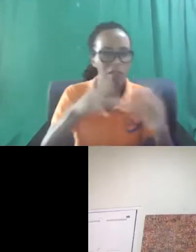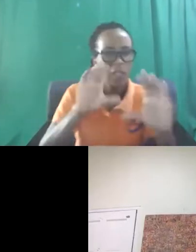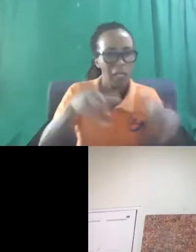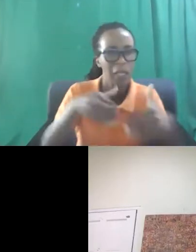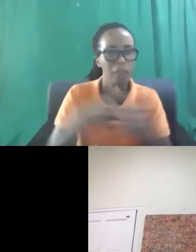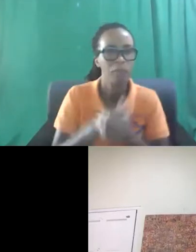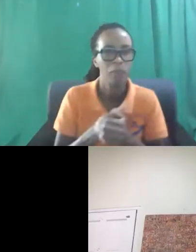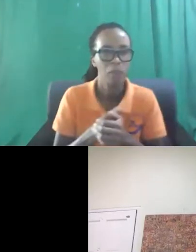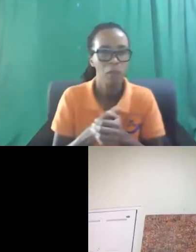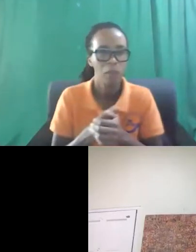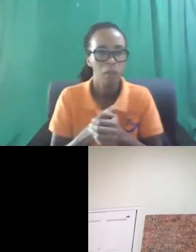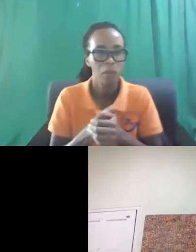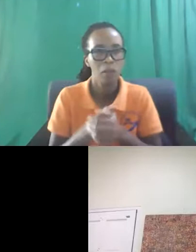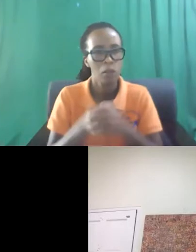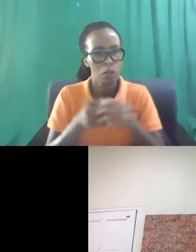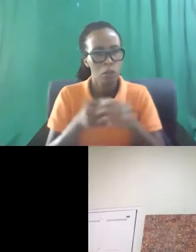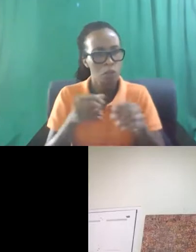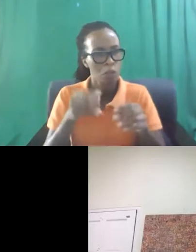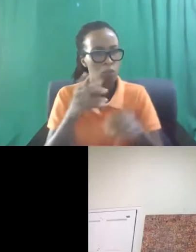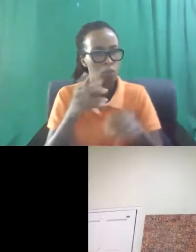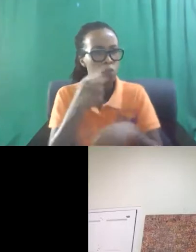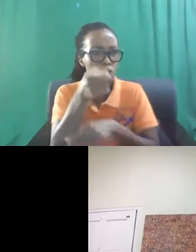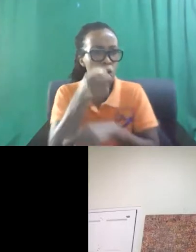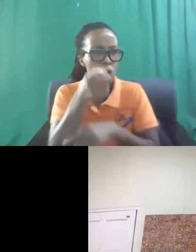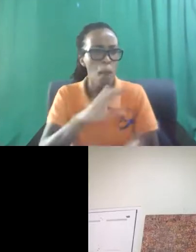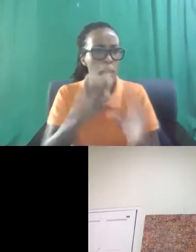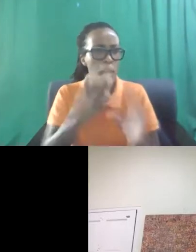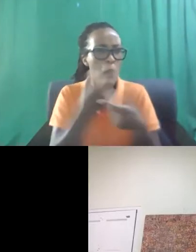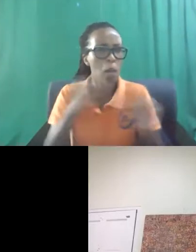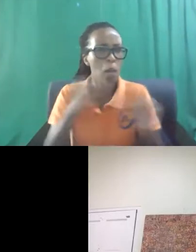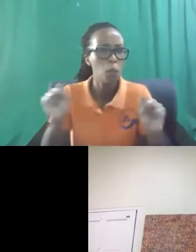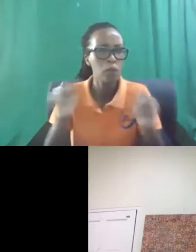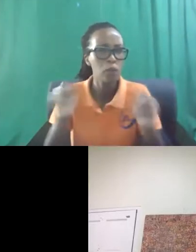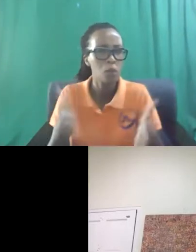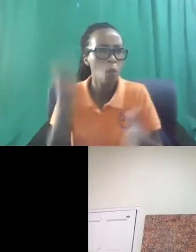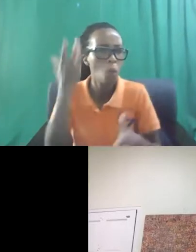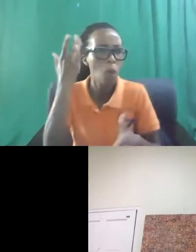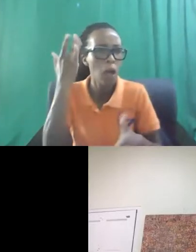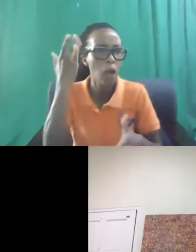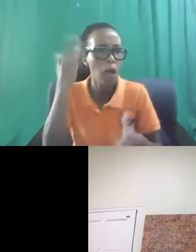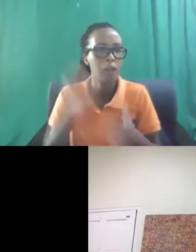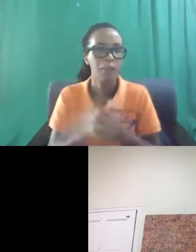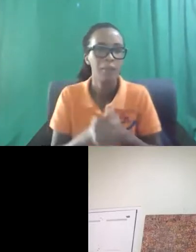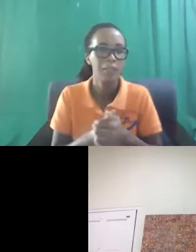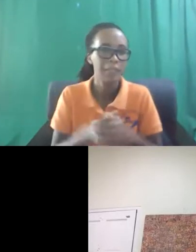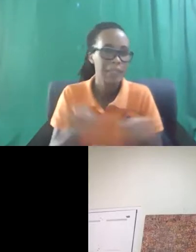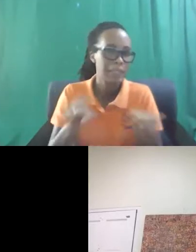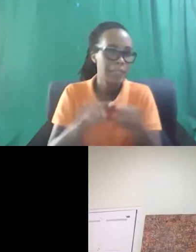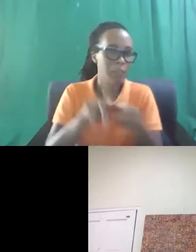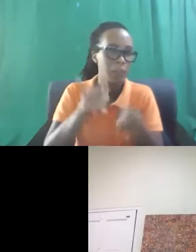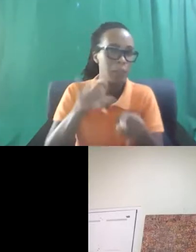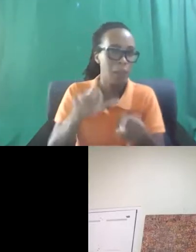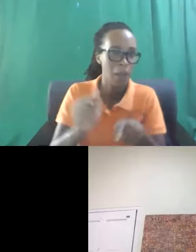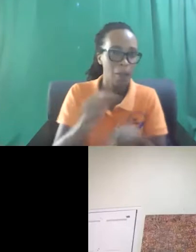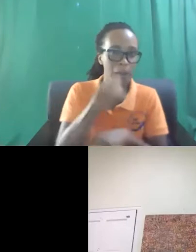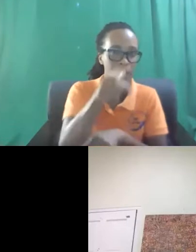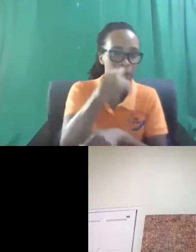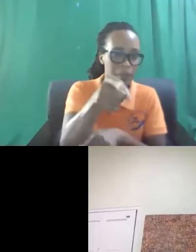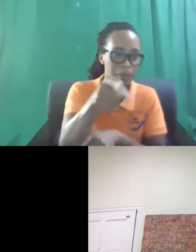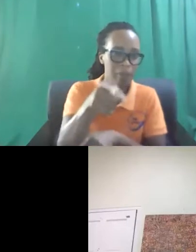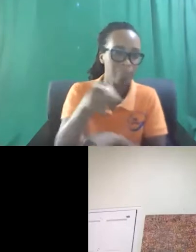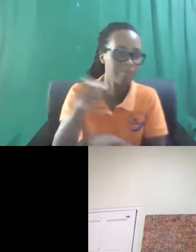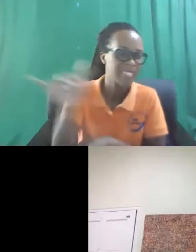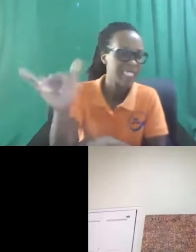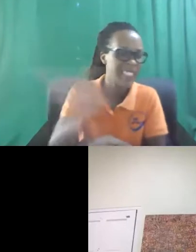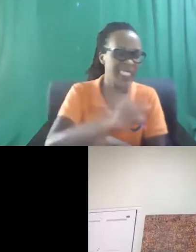So what inspired you to become a linguist? Yeah, and again, like Chiara, I have a long version of the answer to this, which I will